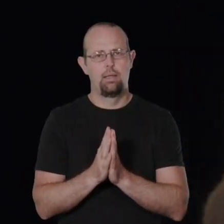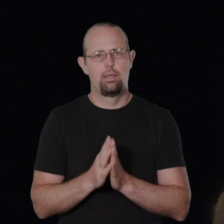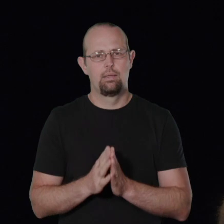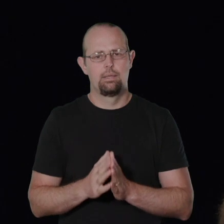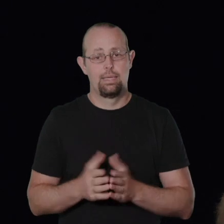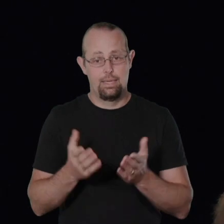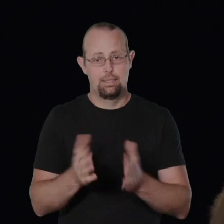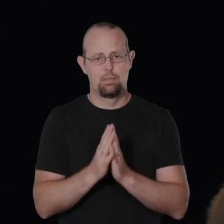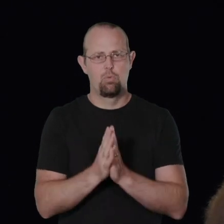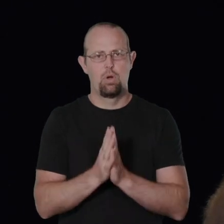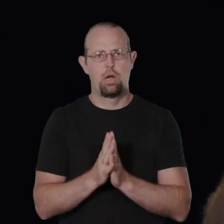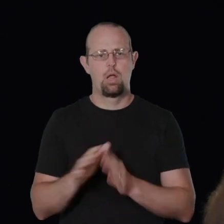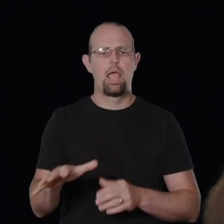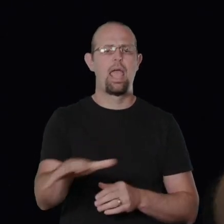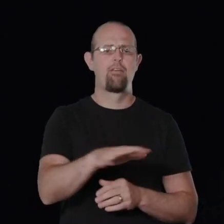it together.